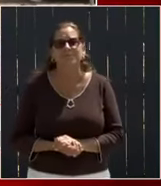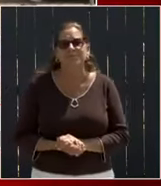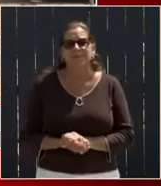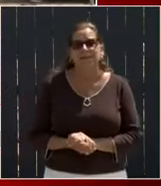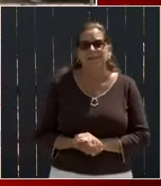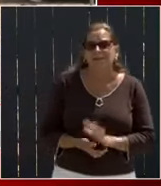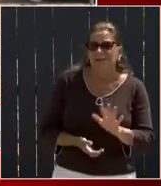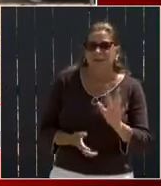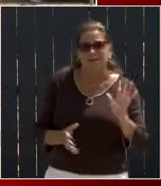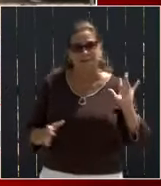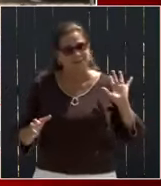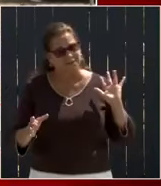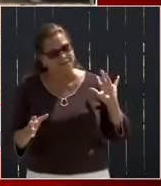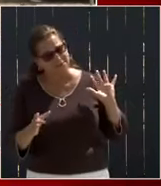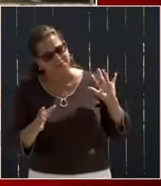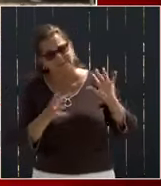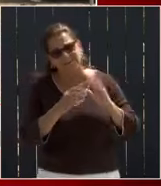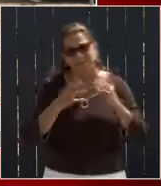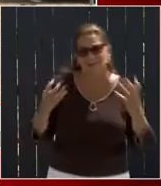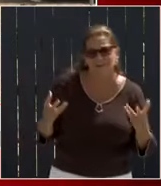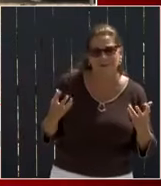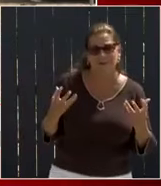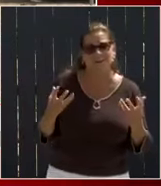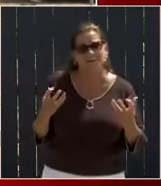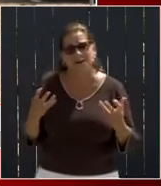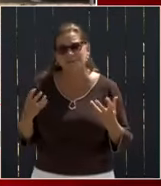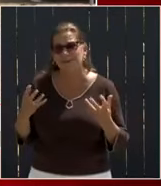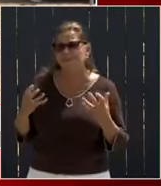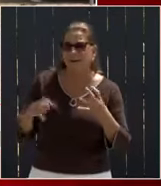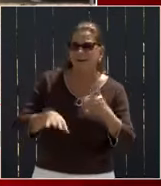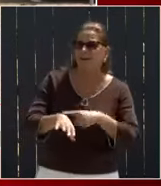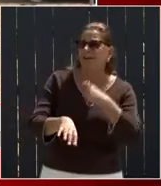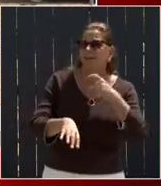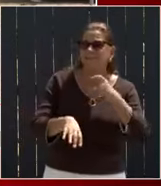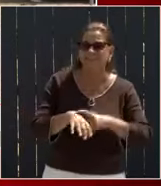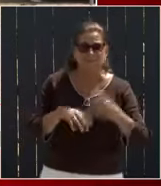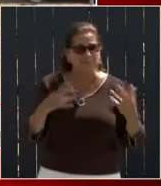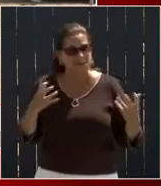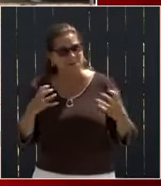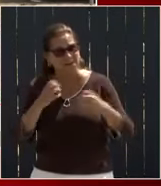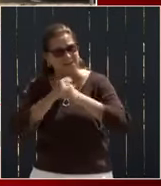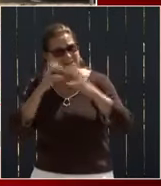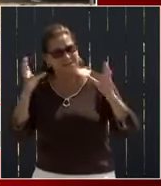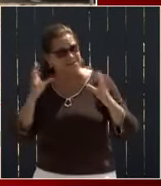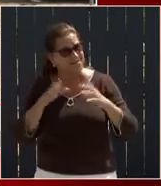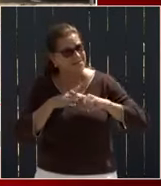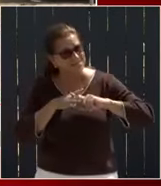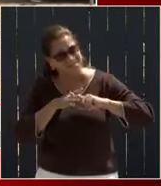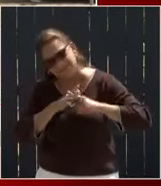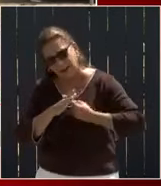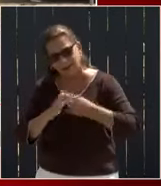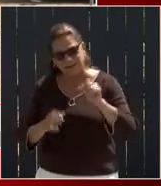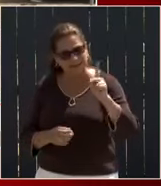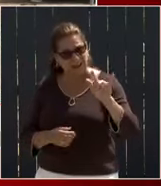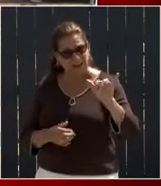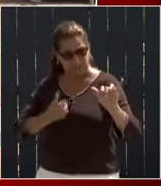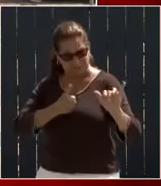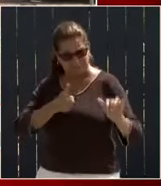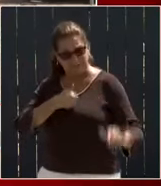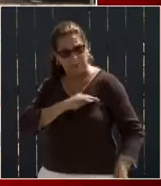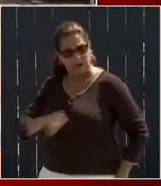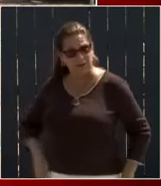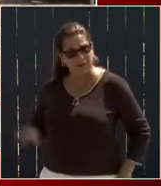coming today. I think I was the mayor when we started this project, and that was a while ago, Mayor. So